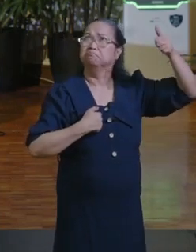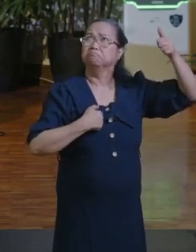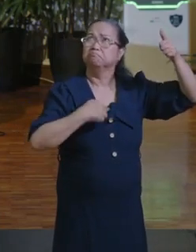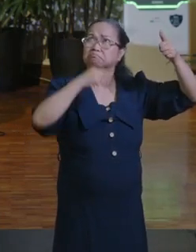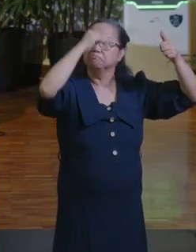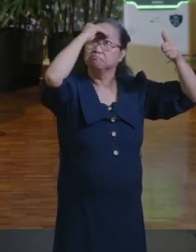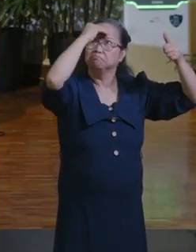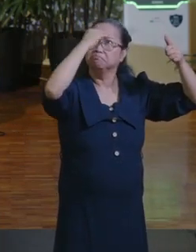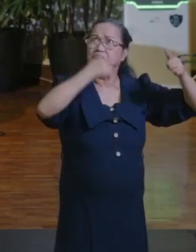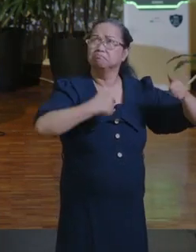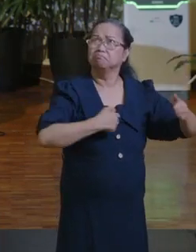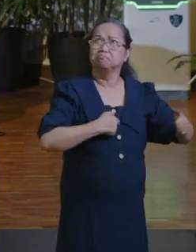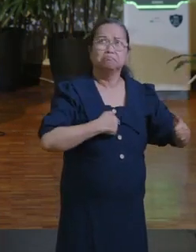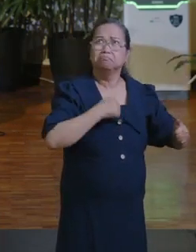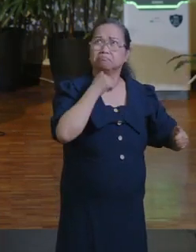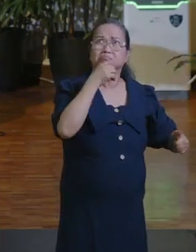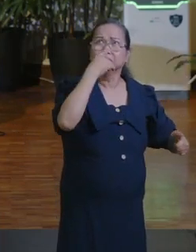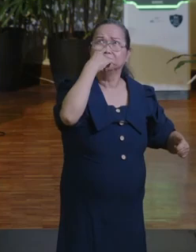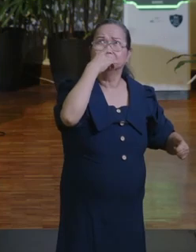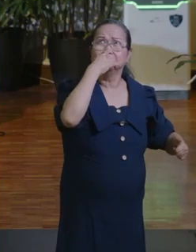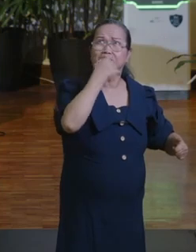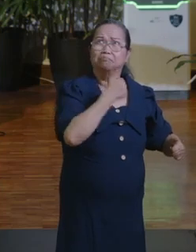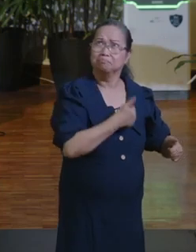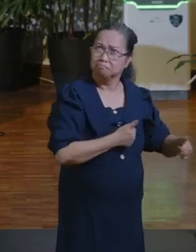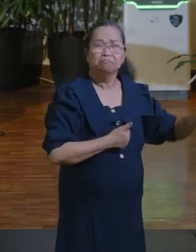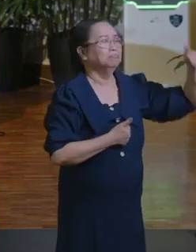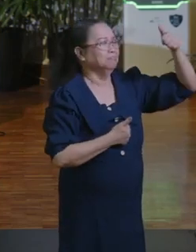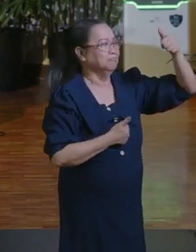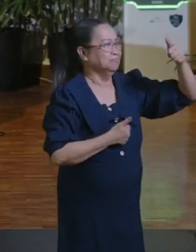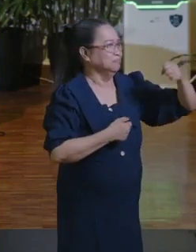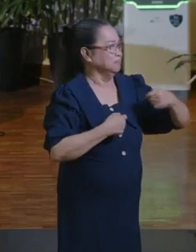and a free man, and not a slave.